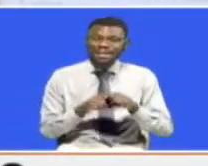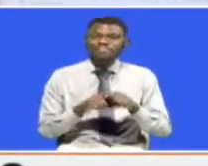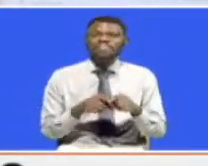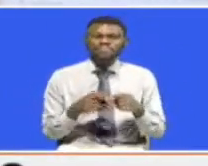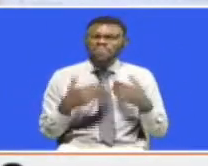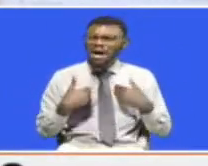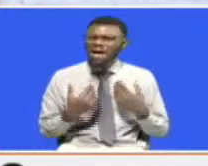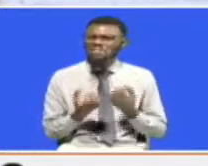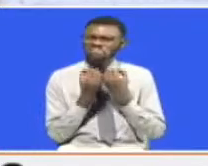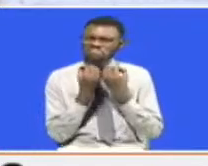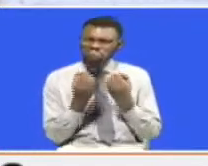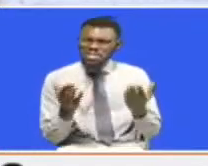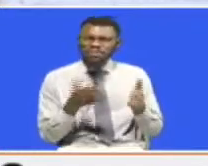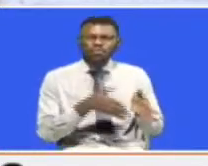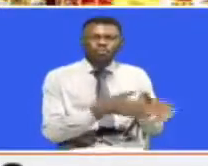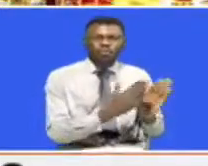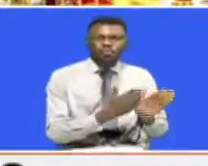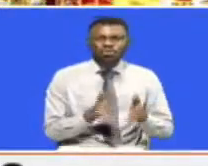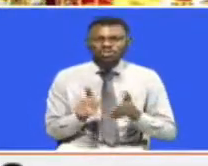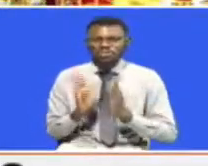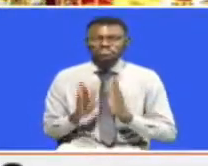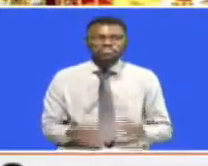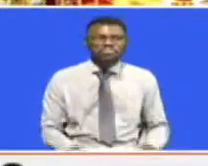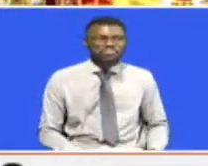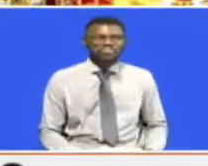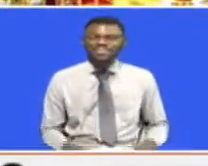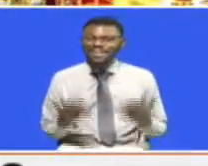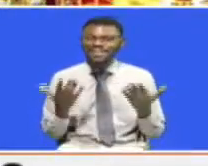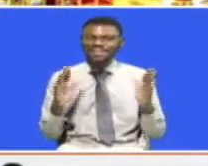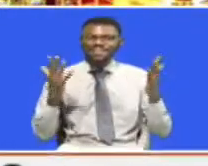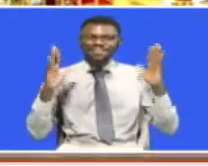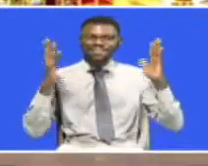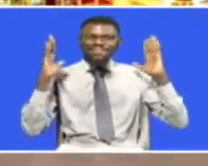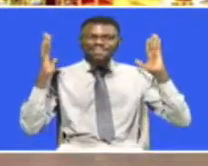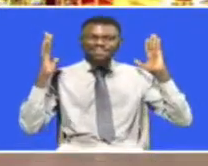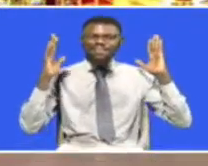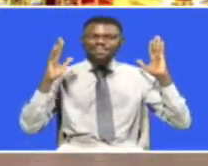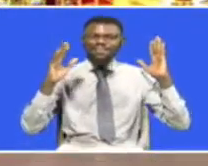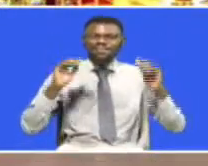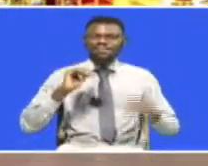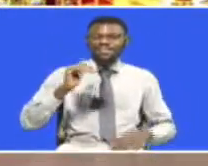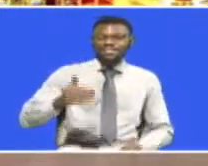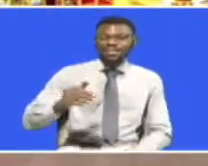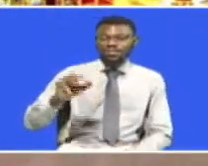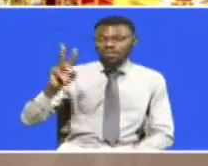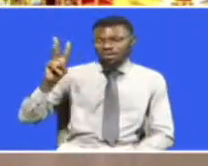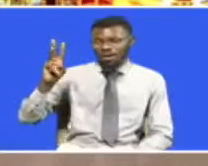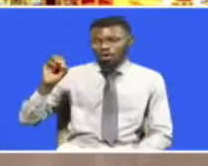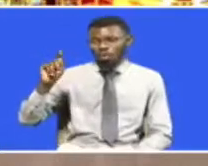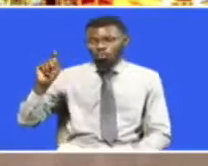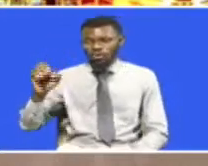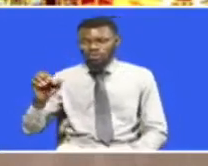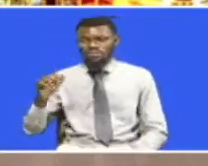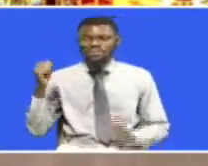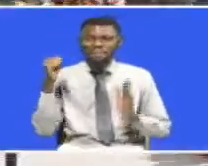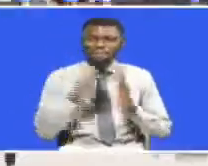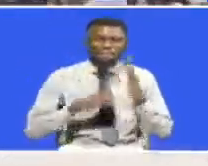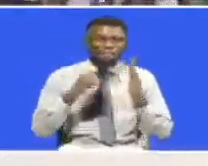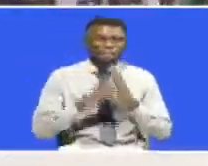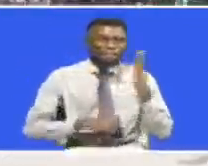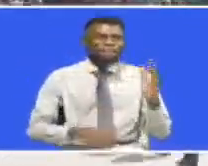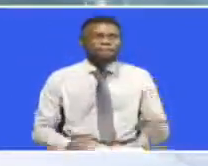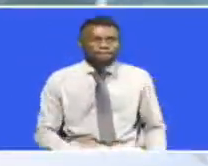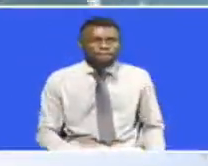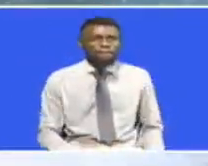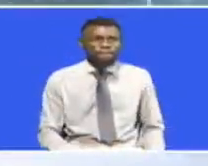are many opportunities. Na imekuwa ni sherehe mjini wote kule katika kaunti ya Makueni, siku moja kabla ya